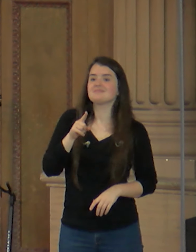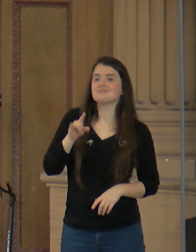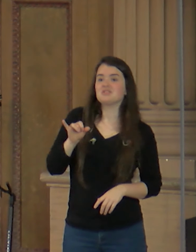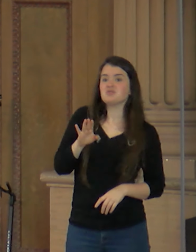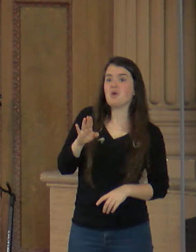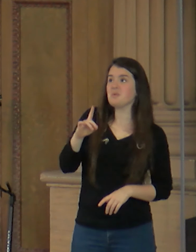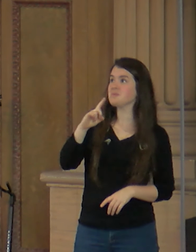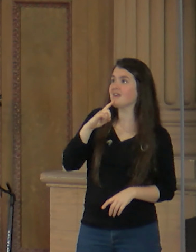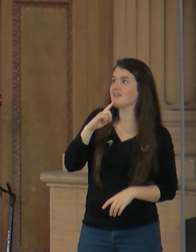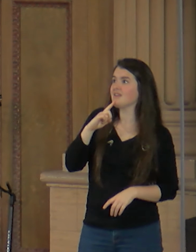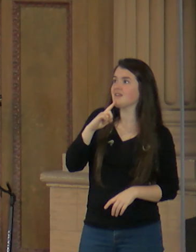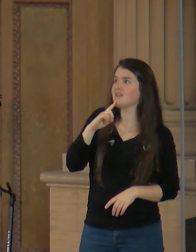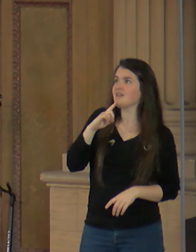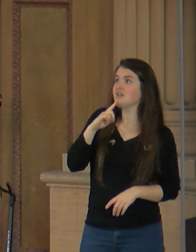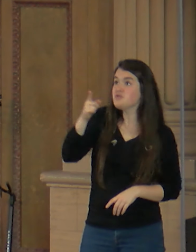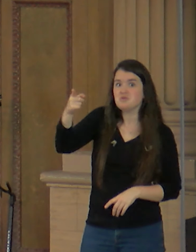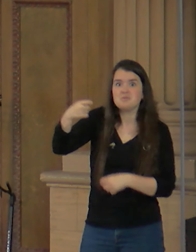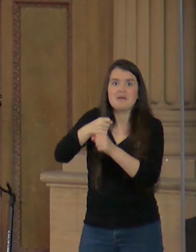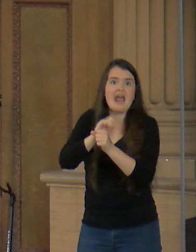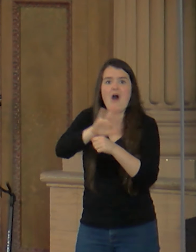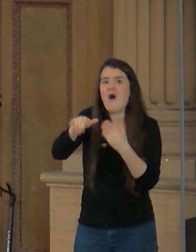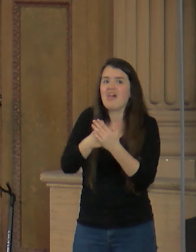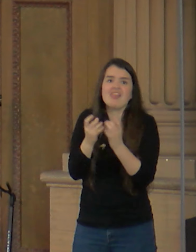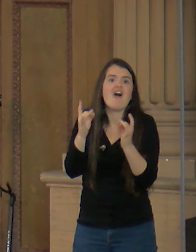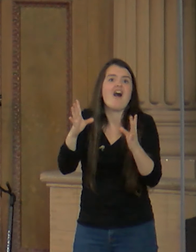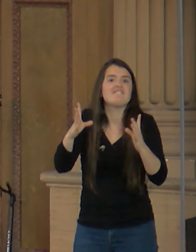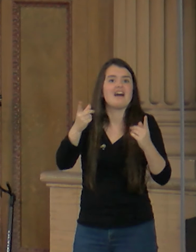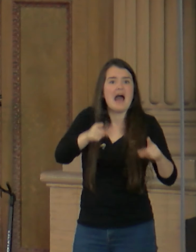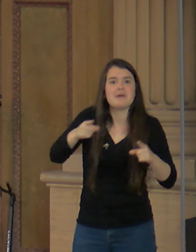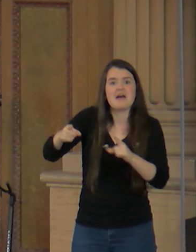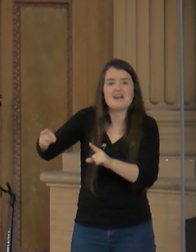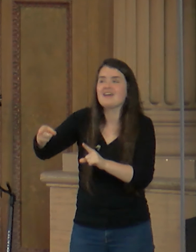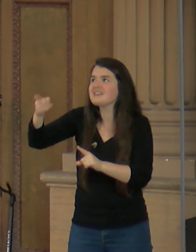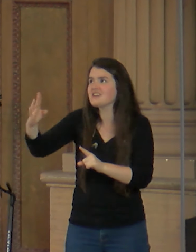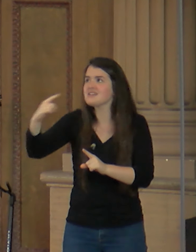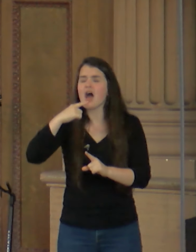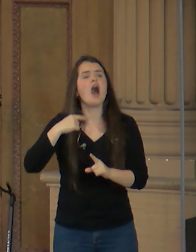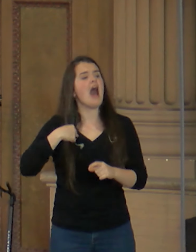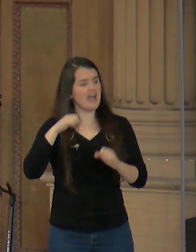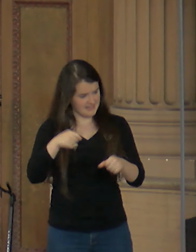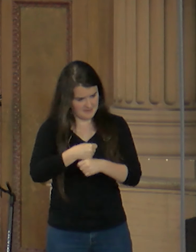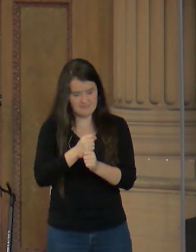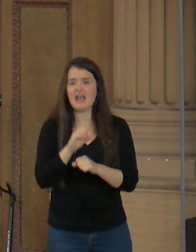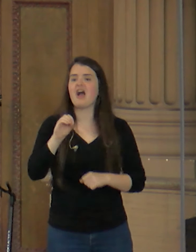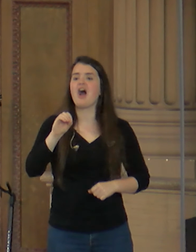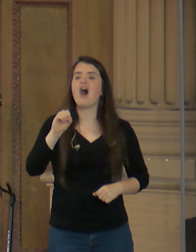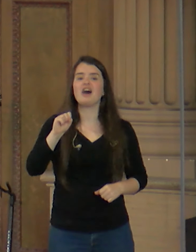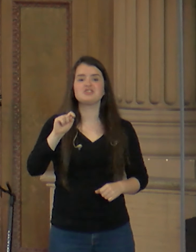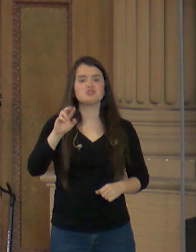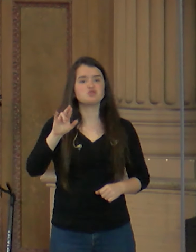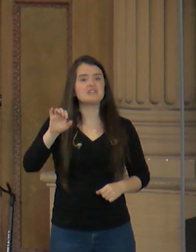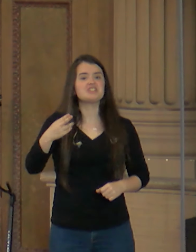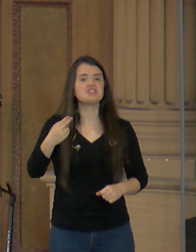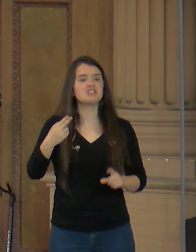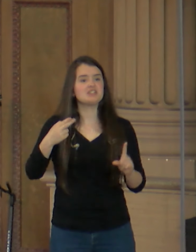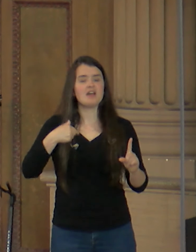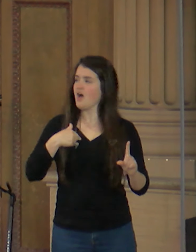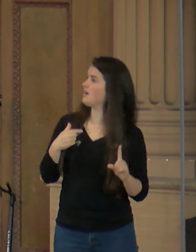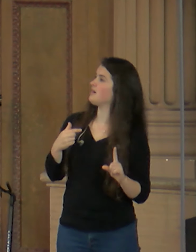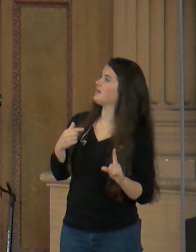all these terrible things to happen in my life, and God says, but I can make ostriches. And Job says, you can make ostriches, I'll shut up. And so that was kind of